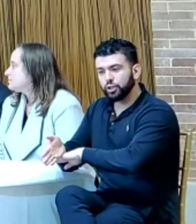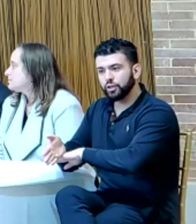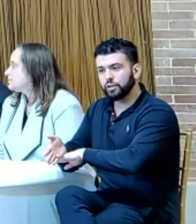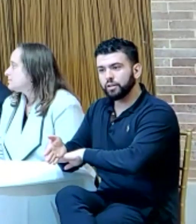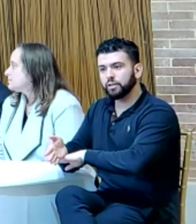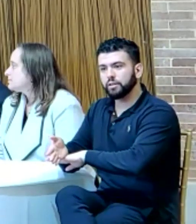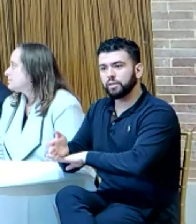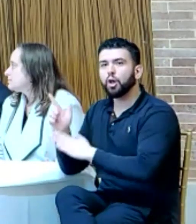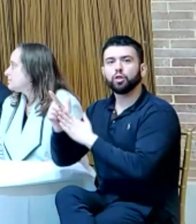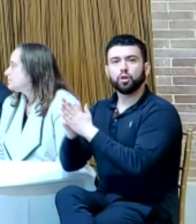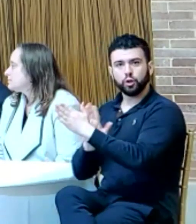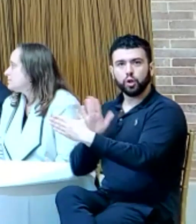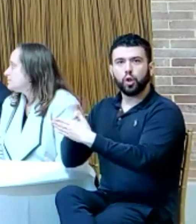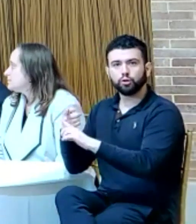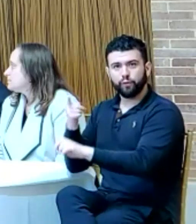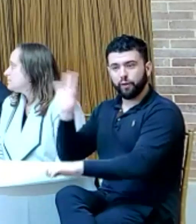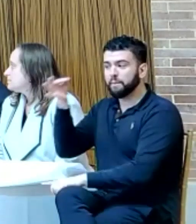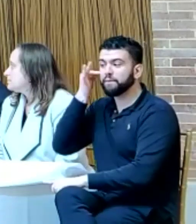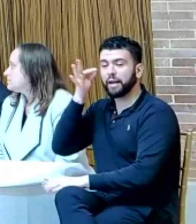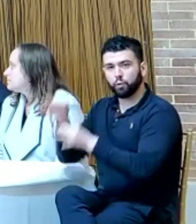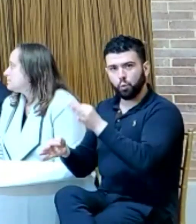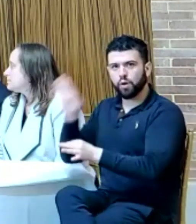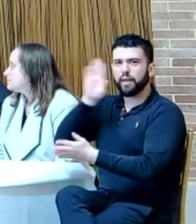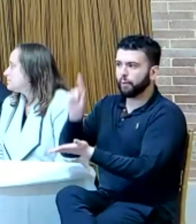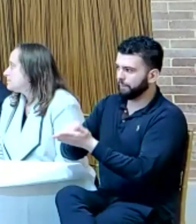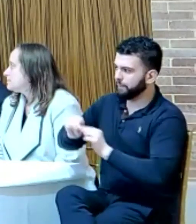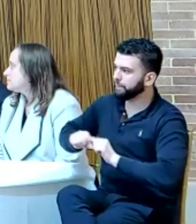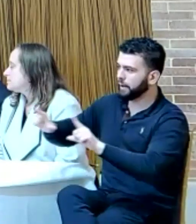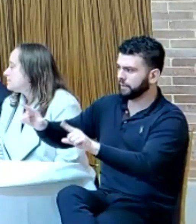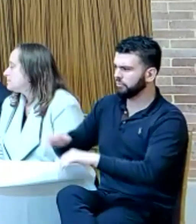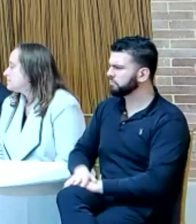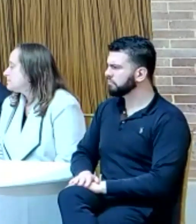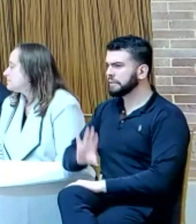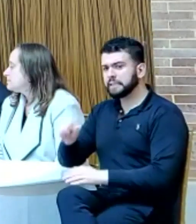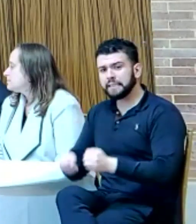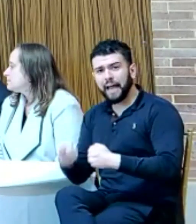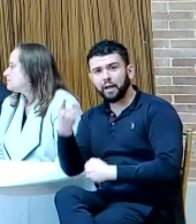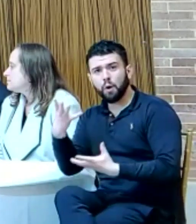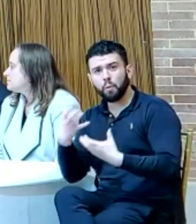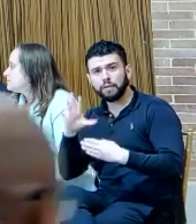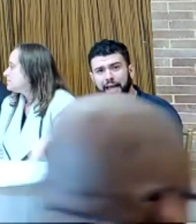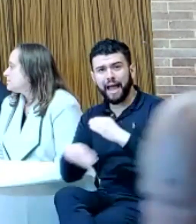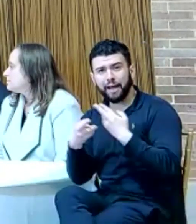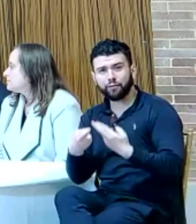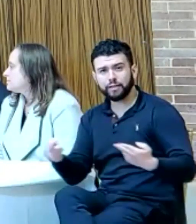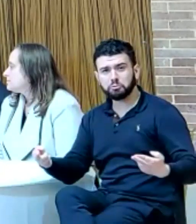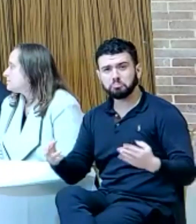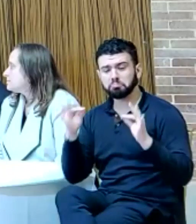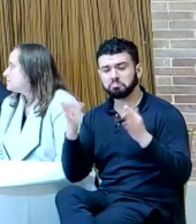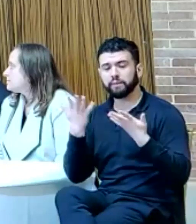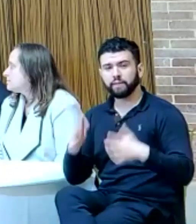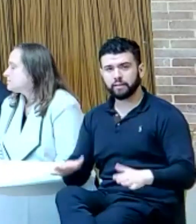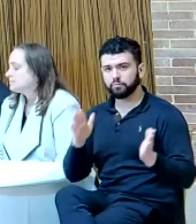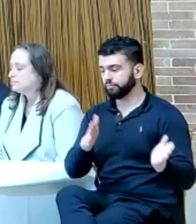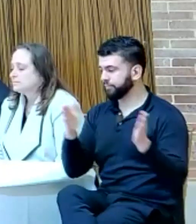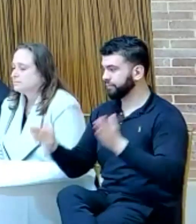lawsuit in federal court does anybody else want to add any resource that we've omitted great all right let's go on